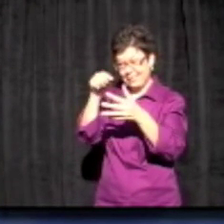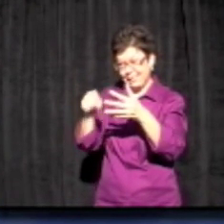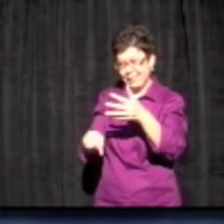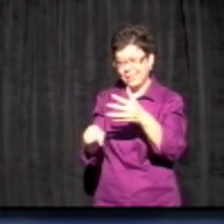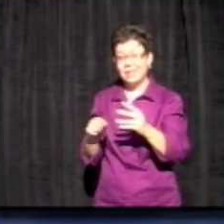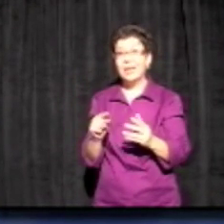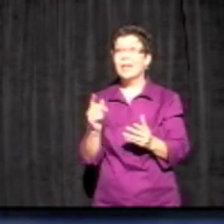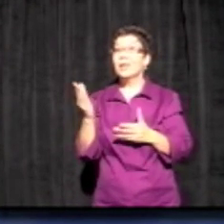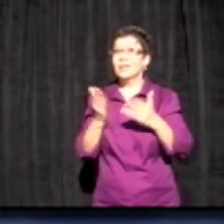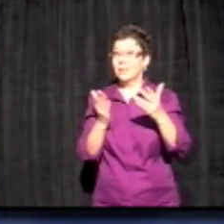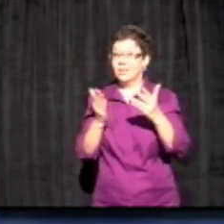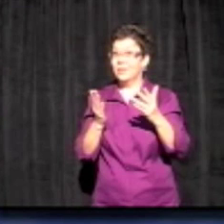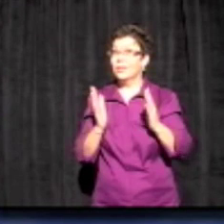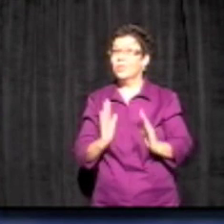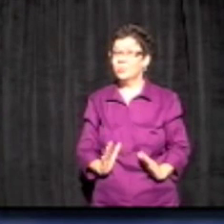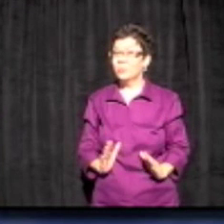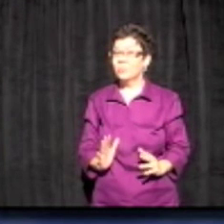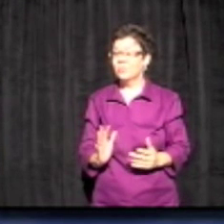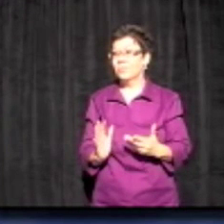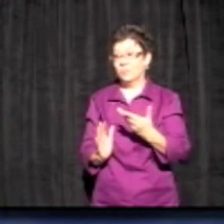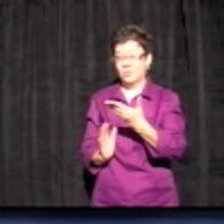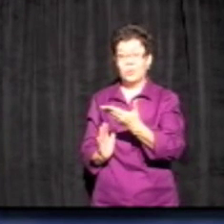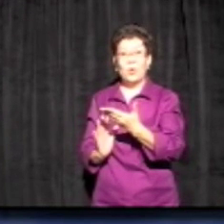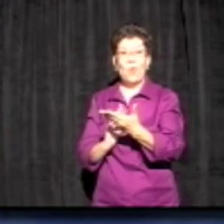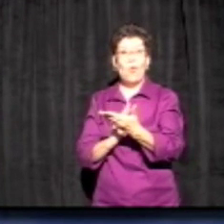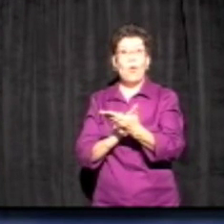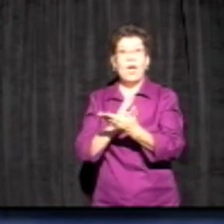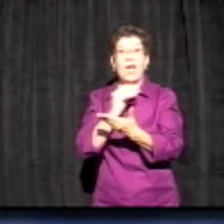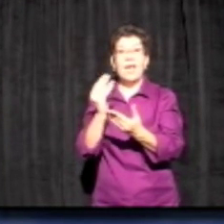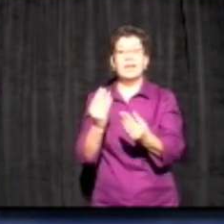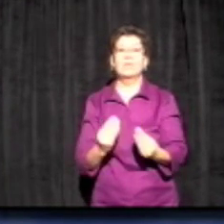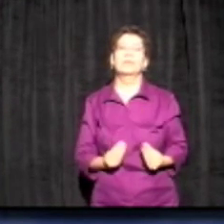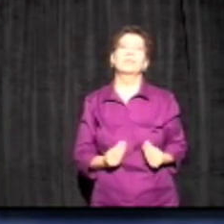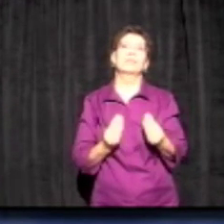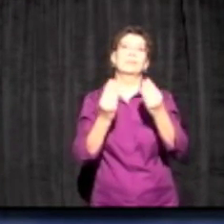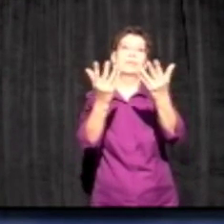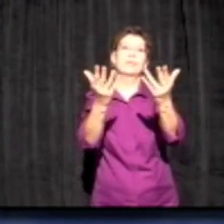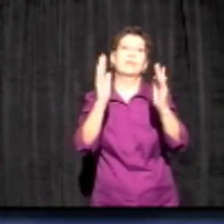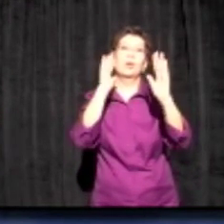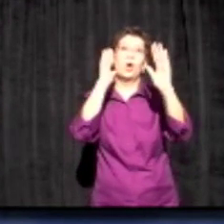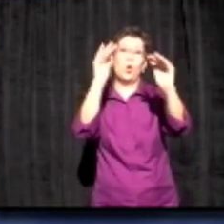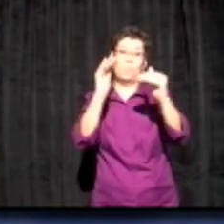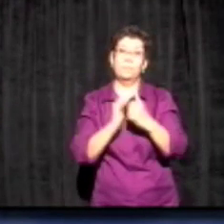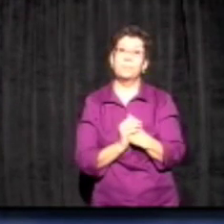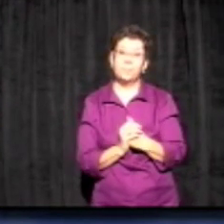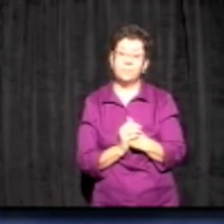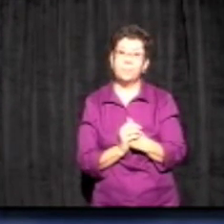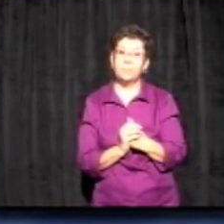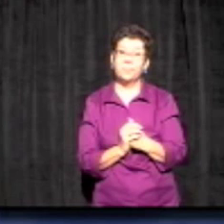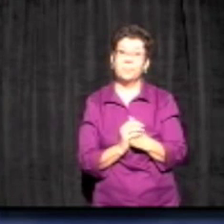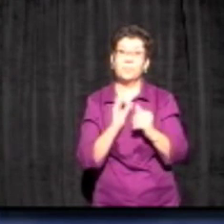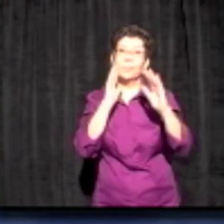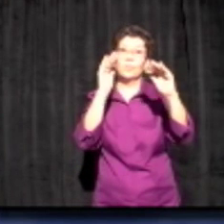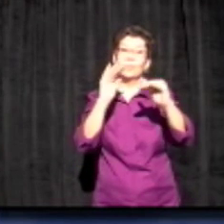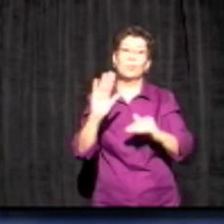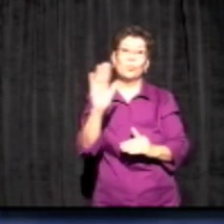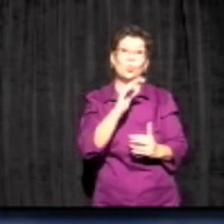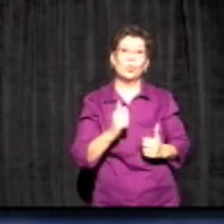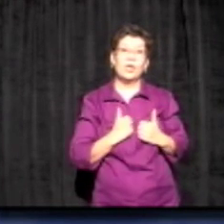customer service, we're also delivering hope. The hope of a better